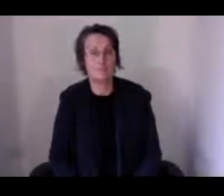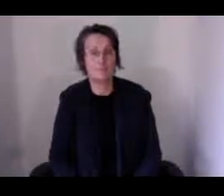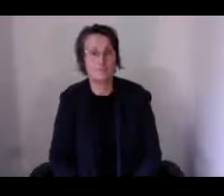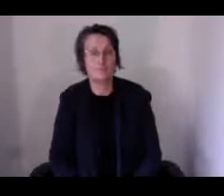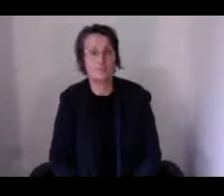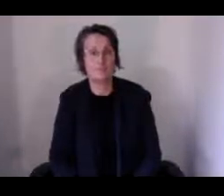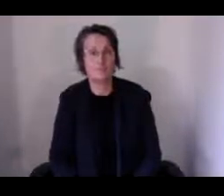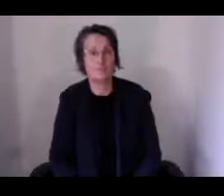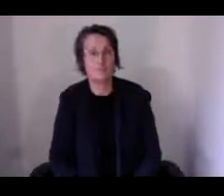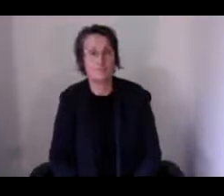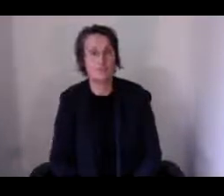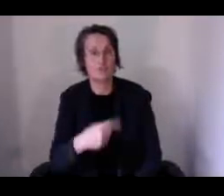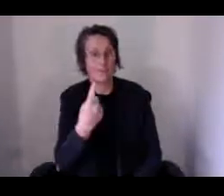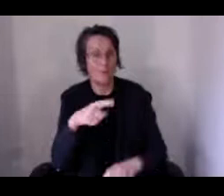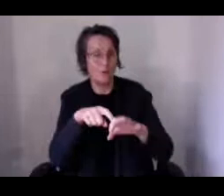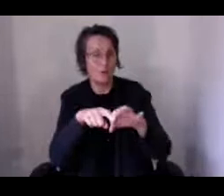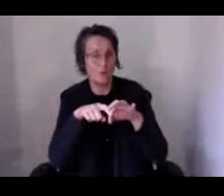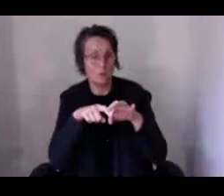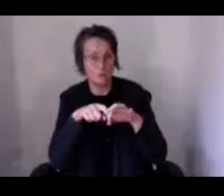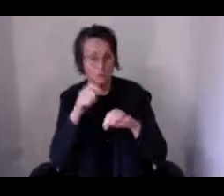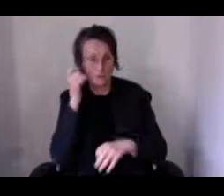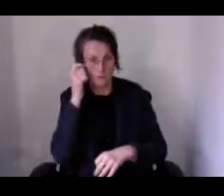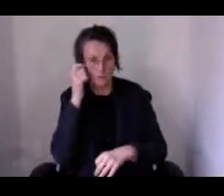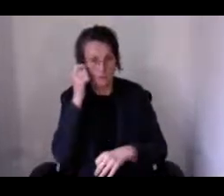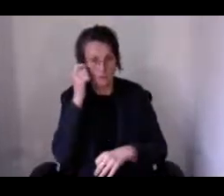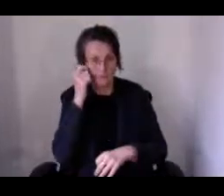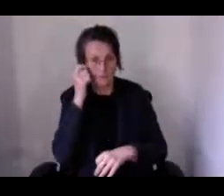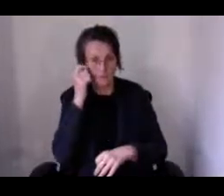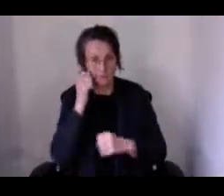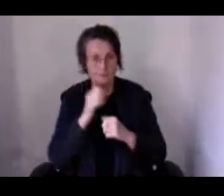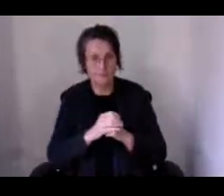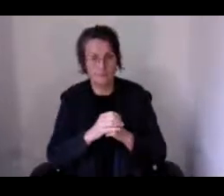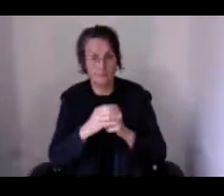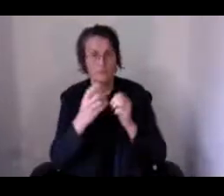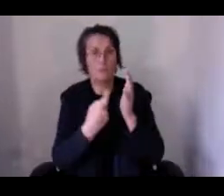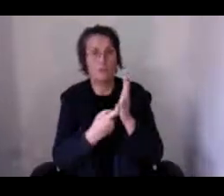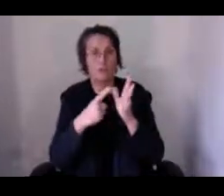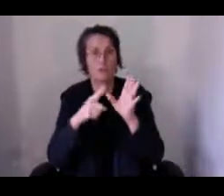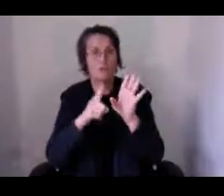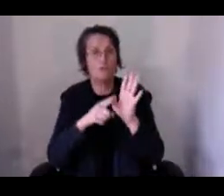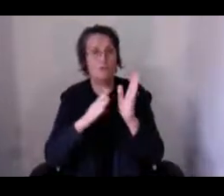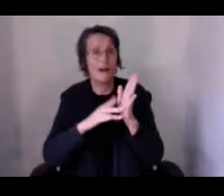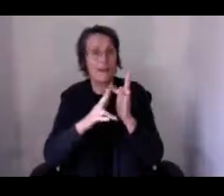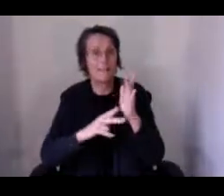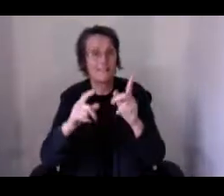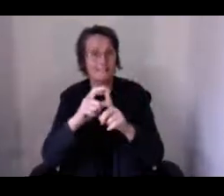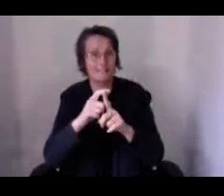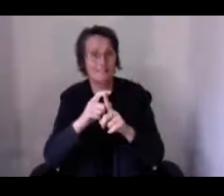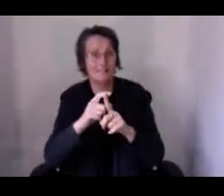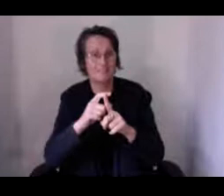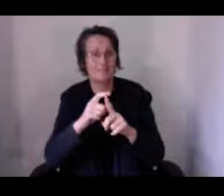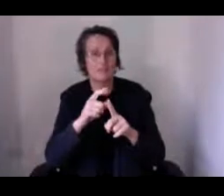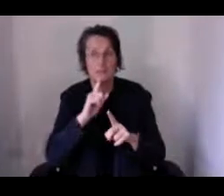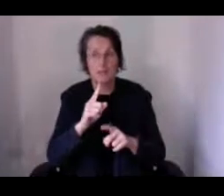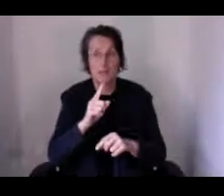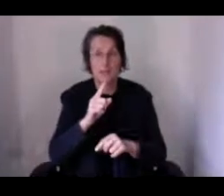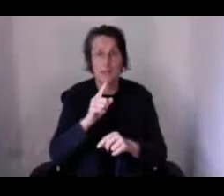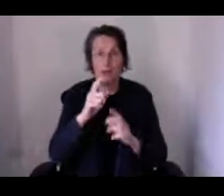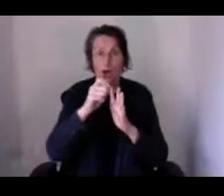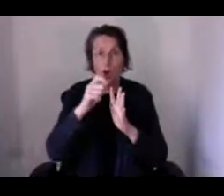I have a question here from, I'll start with you, Raymond, because you've written one just recently. Can I break down a project